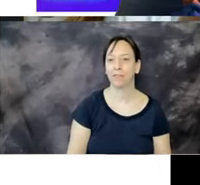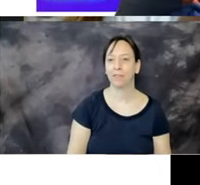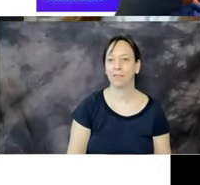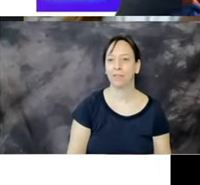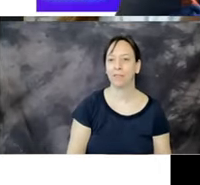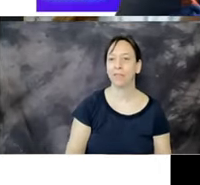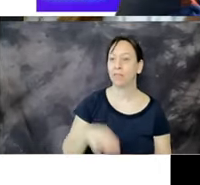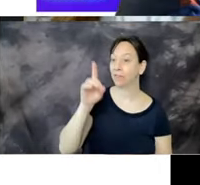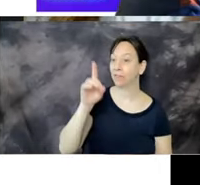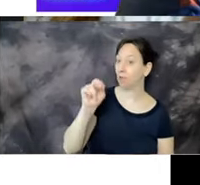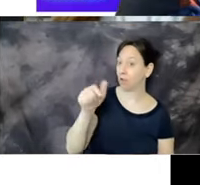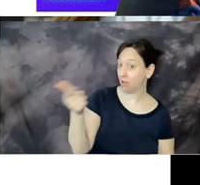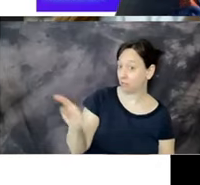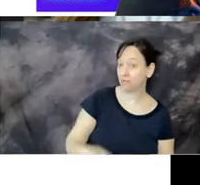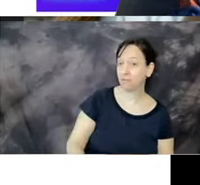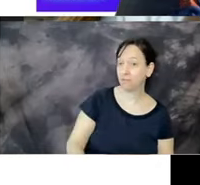Donna Dre.